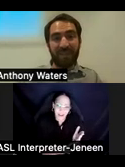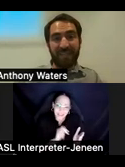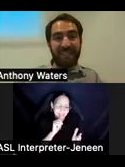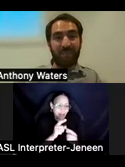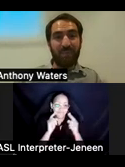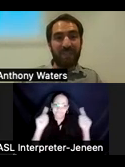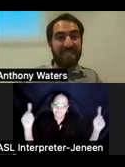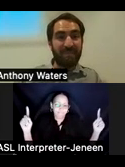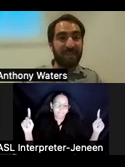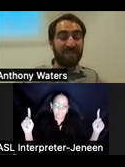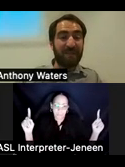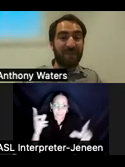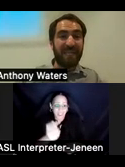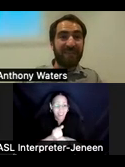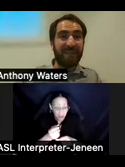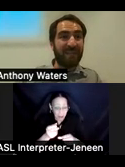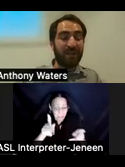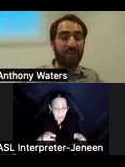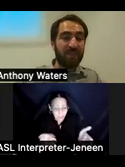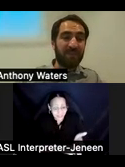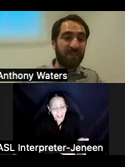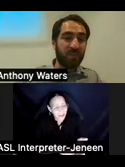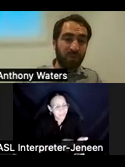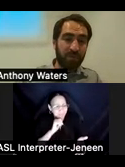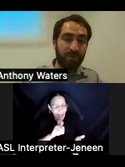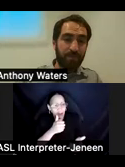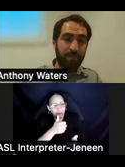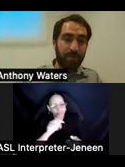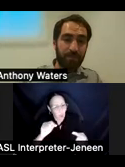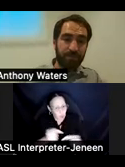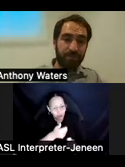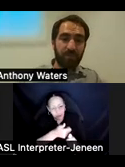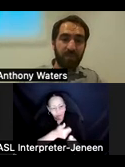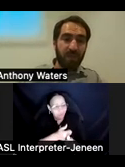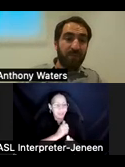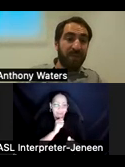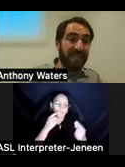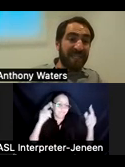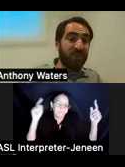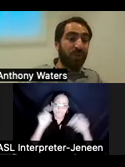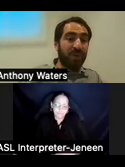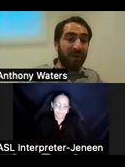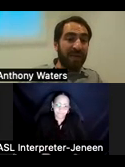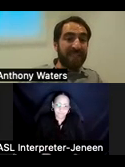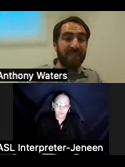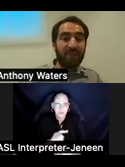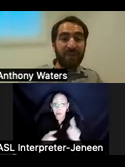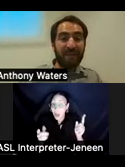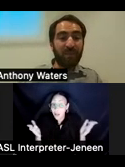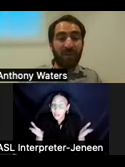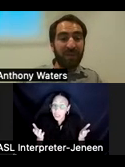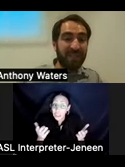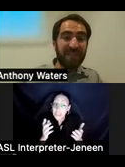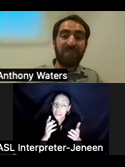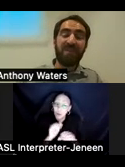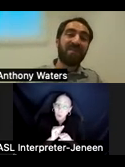work. Getting someone to sign a piece of paper saying they're not going to harm themselves, it doesn't work. But things that do work are asking, for example,